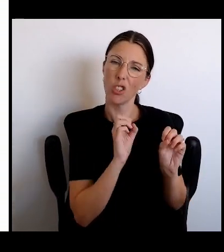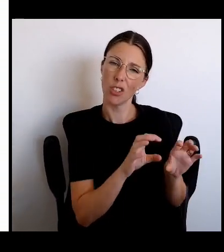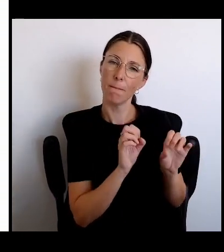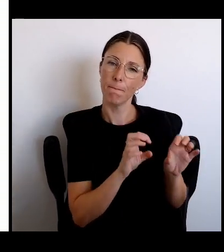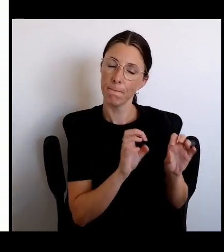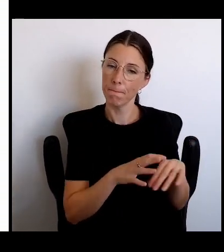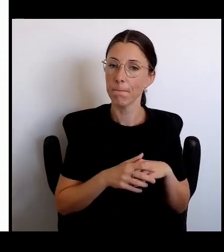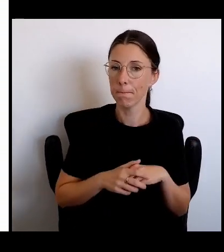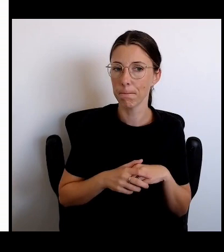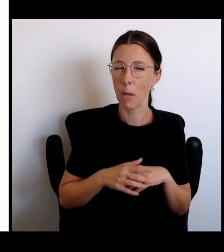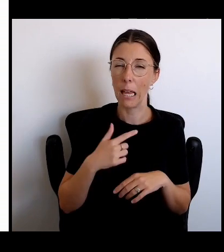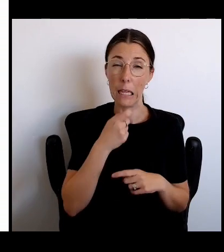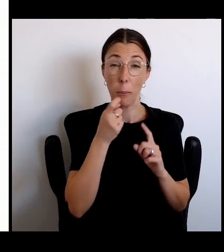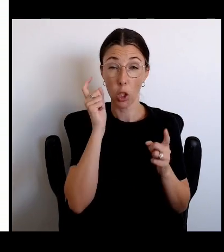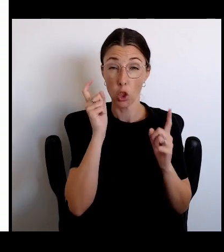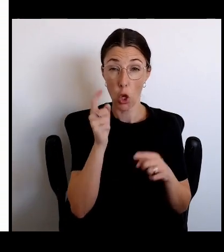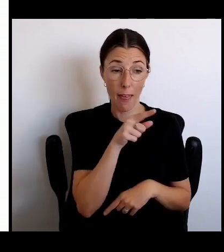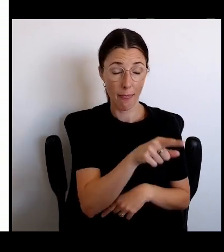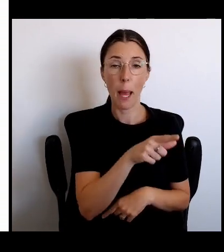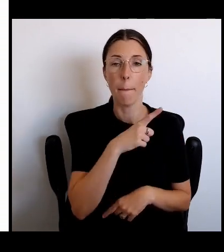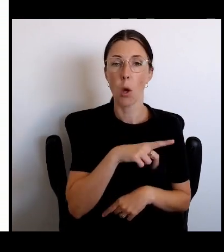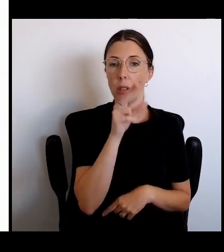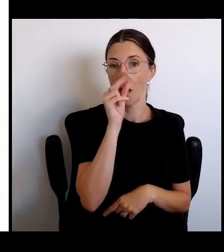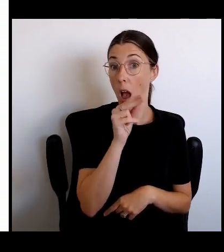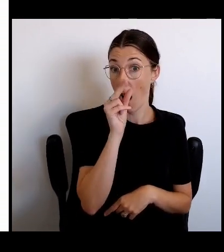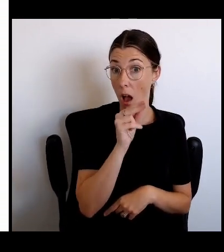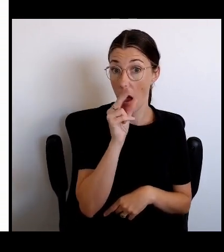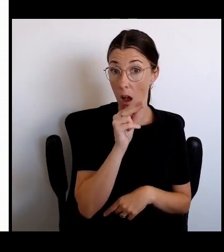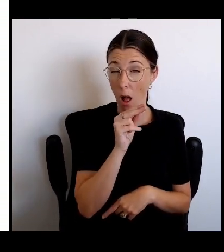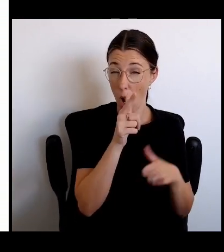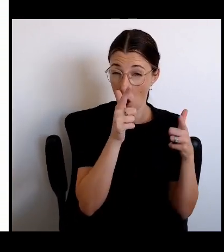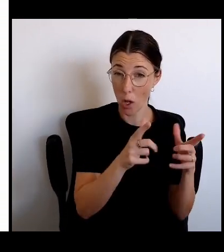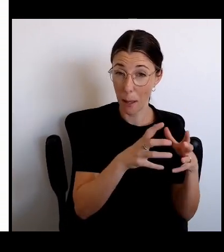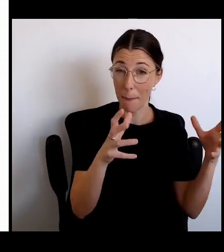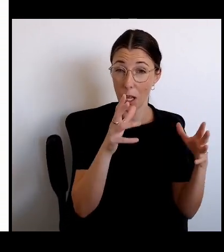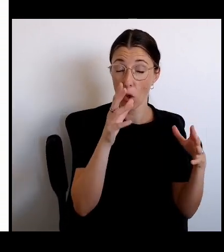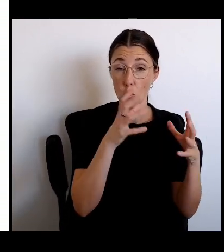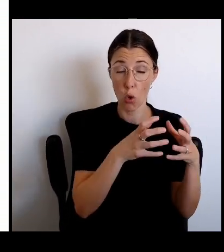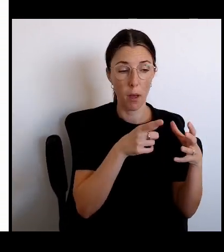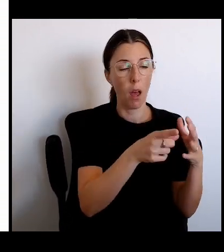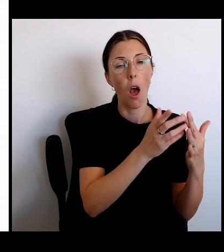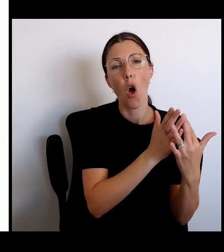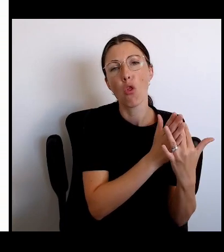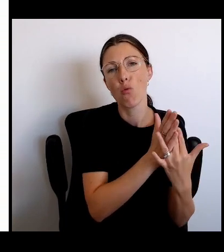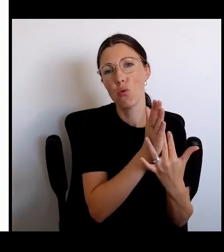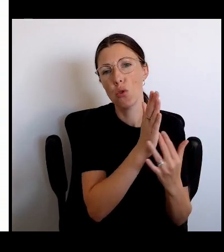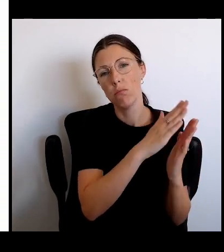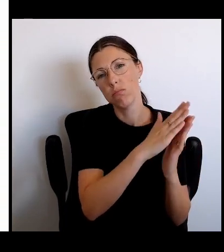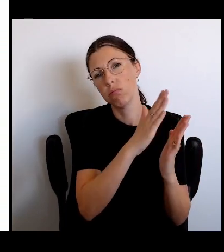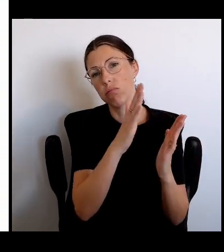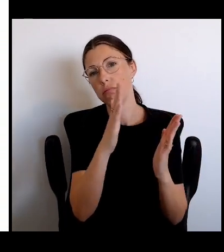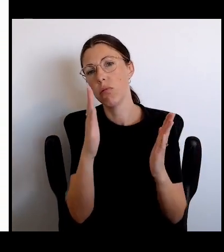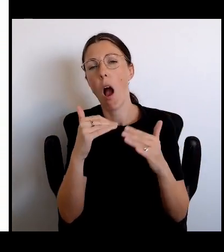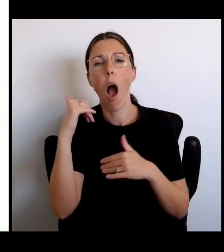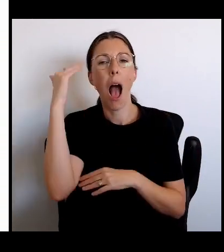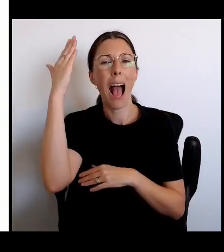are over-indexing young, that as they move through high school, they may well encounter greater opportunity to vape and